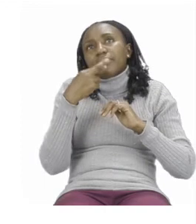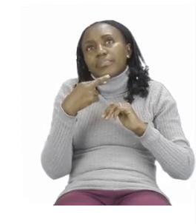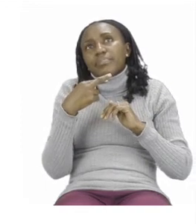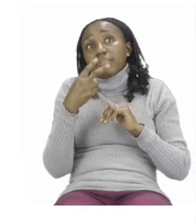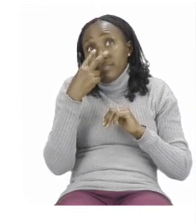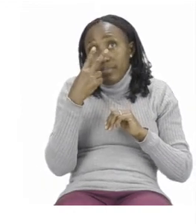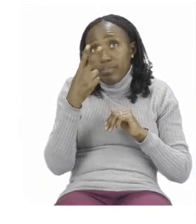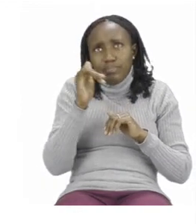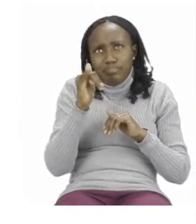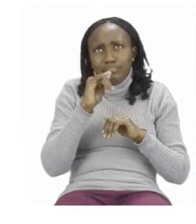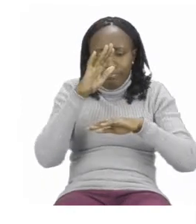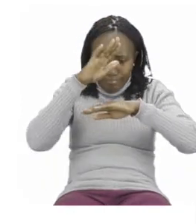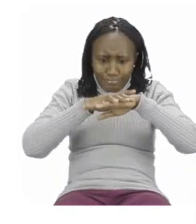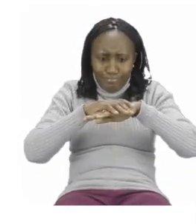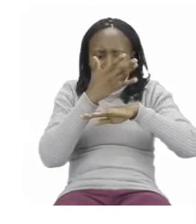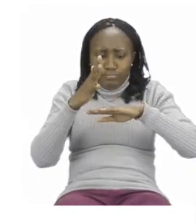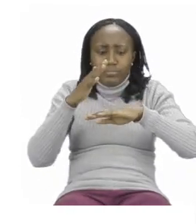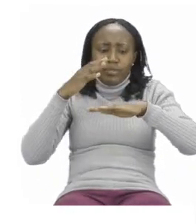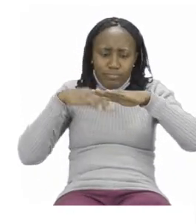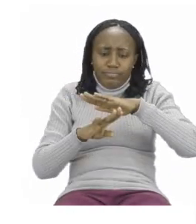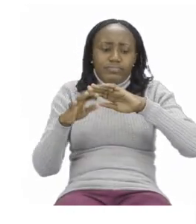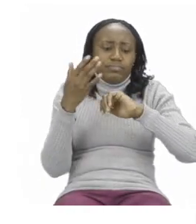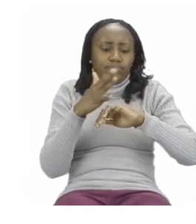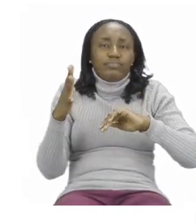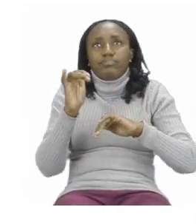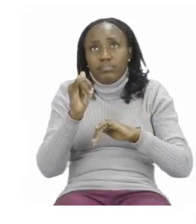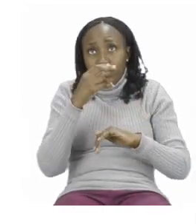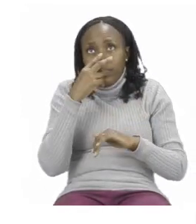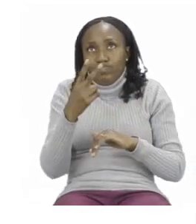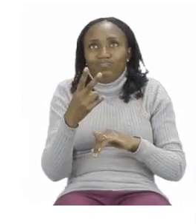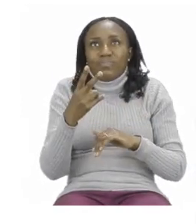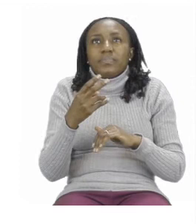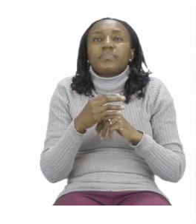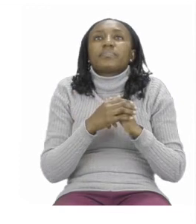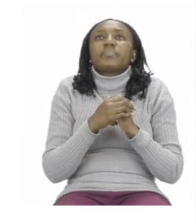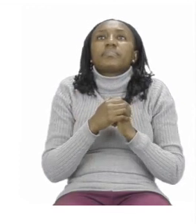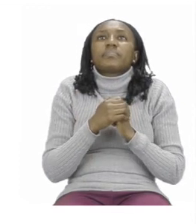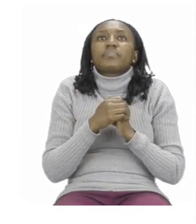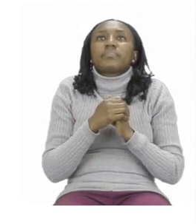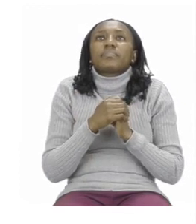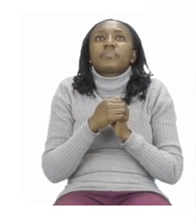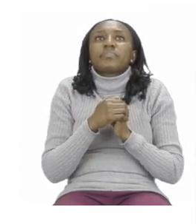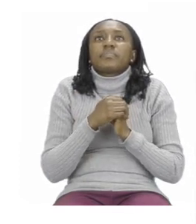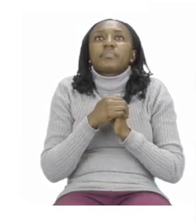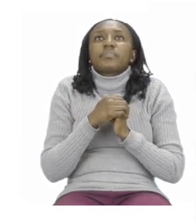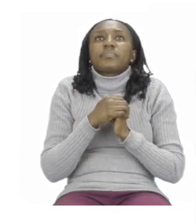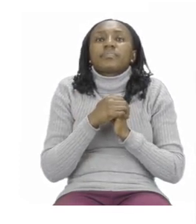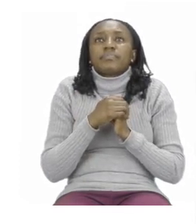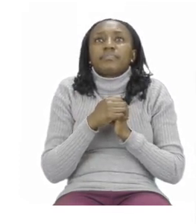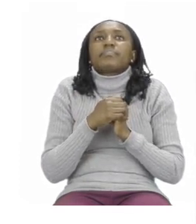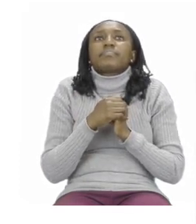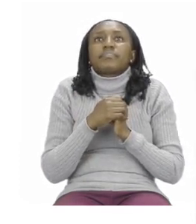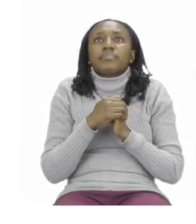float and which ones will sink. Remember, floating means it will